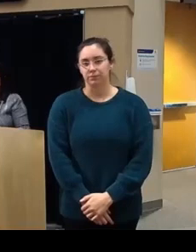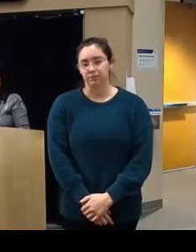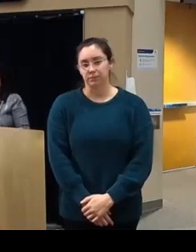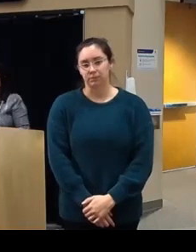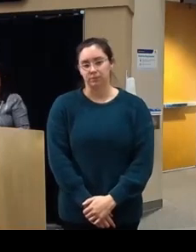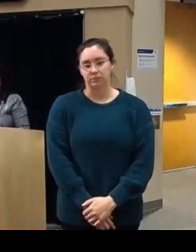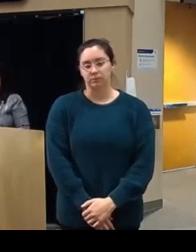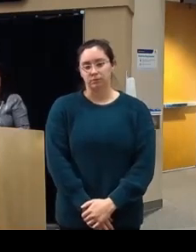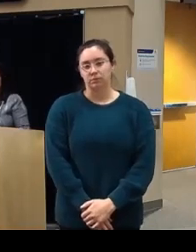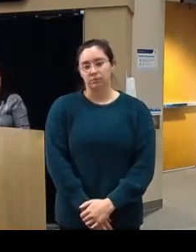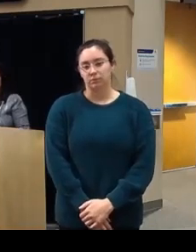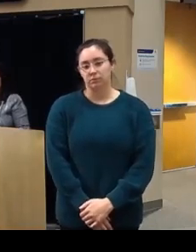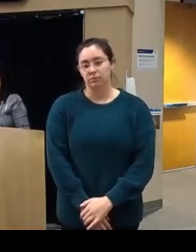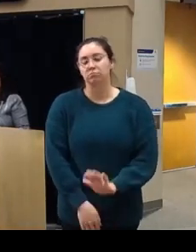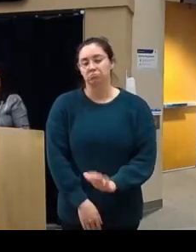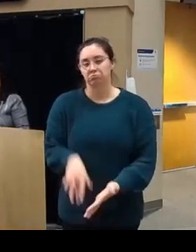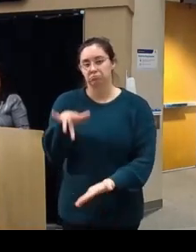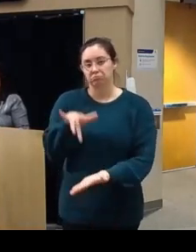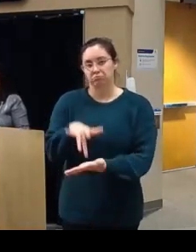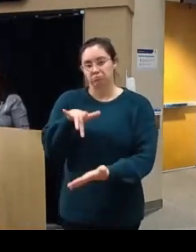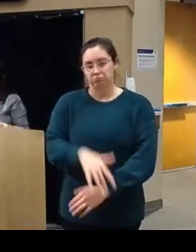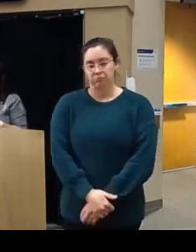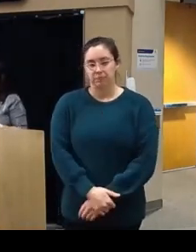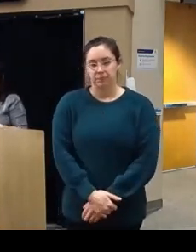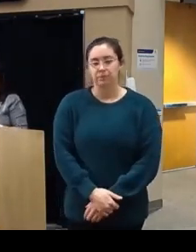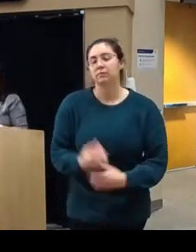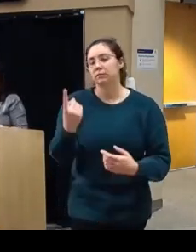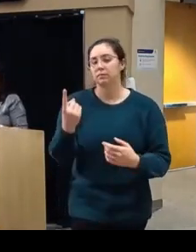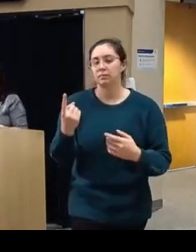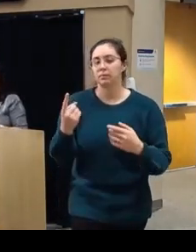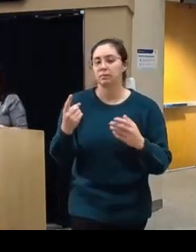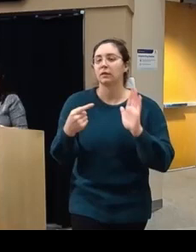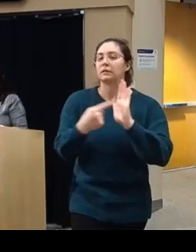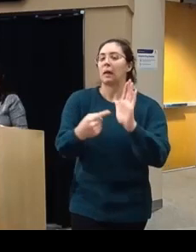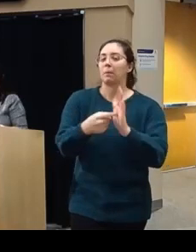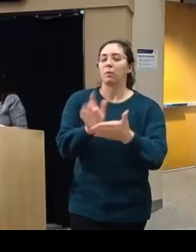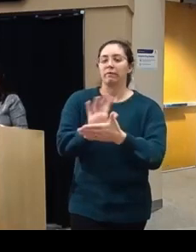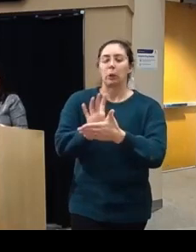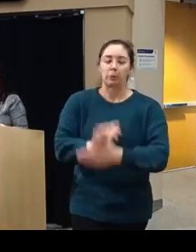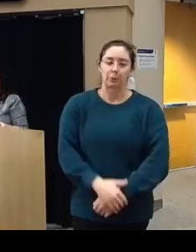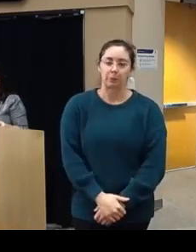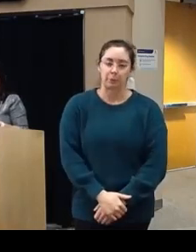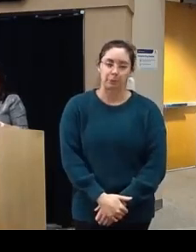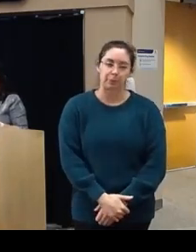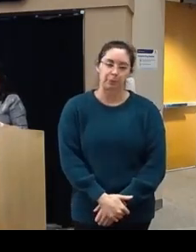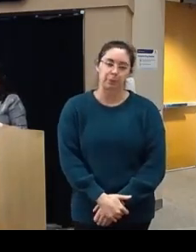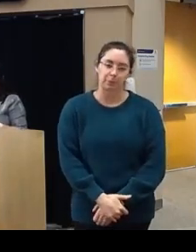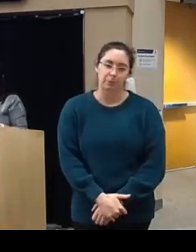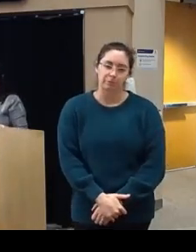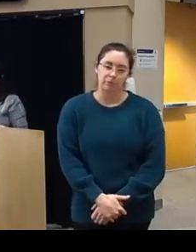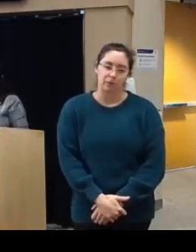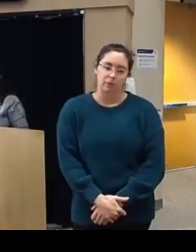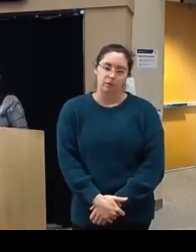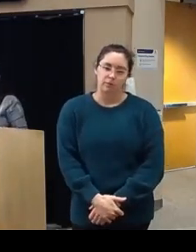Let's see, I may have to press something. Oh, let me press it. Okay. This is an example of a part of a video. I